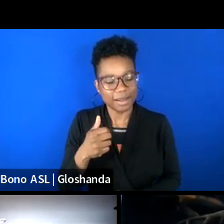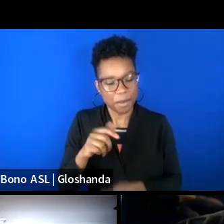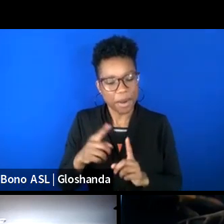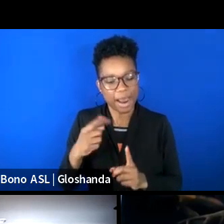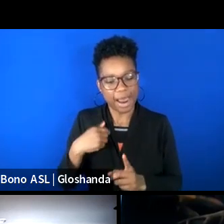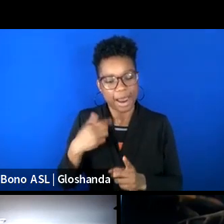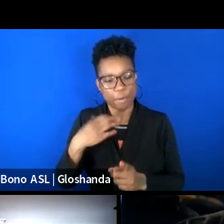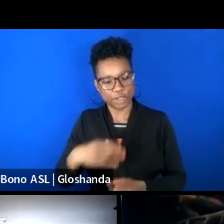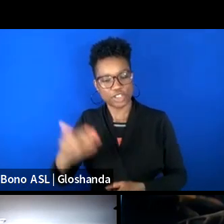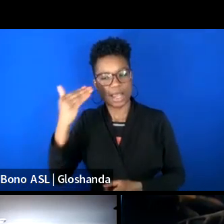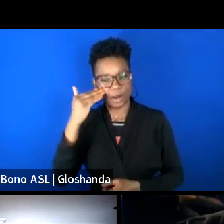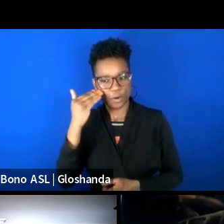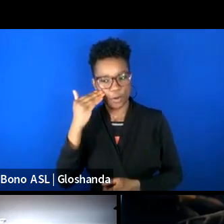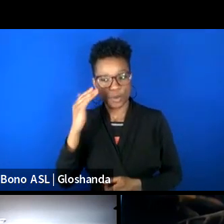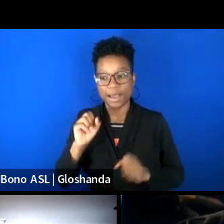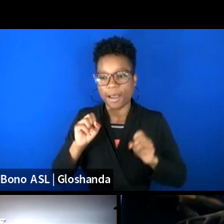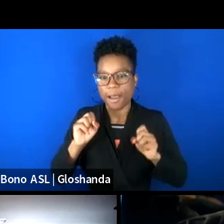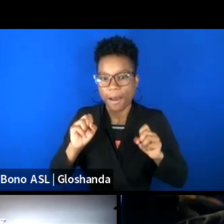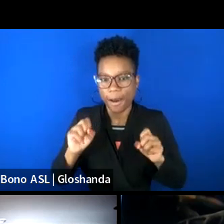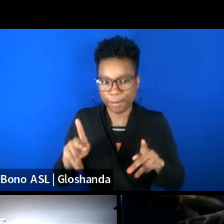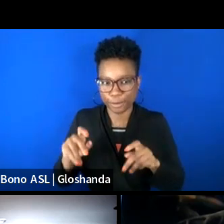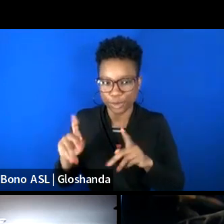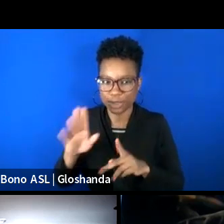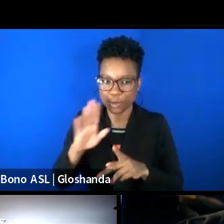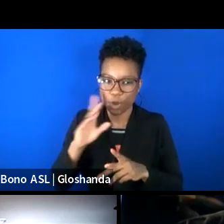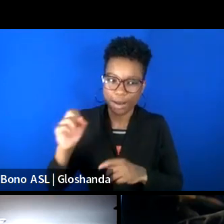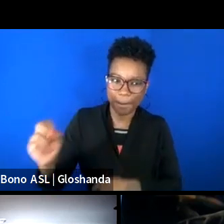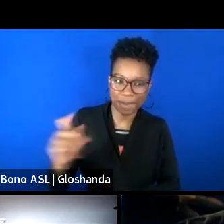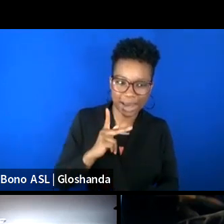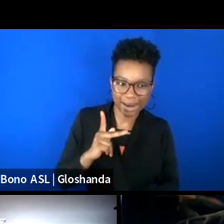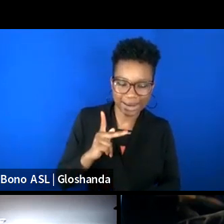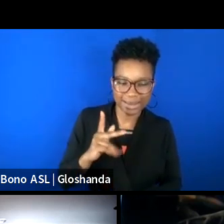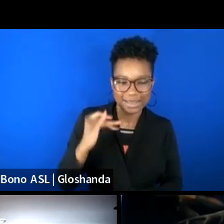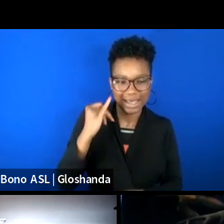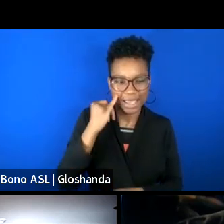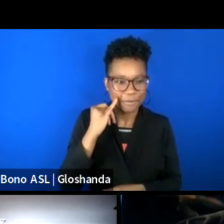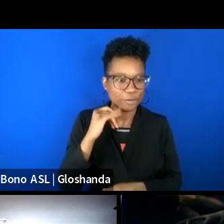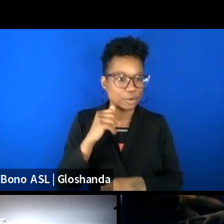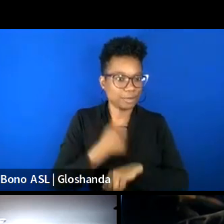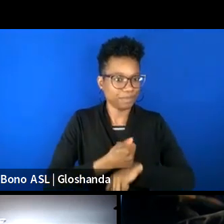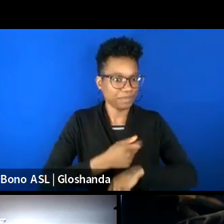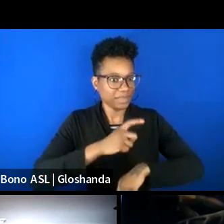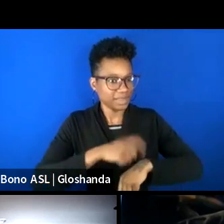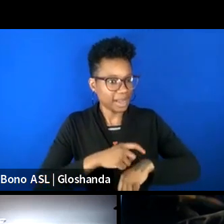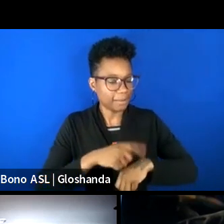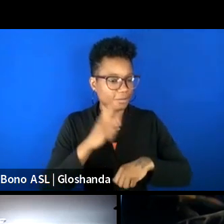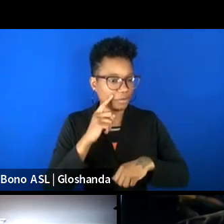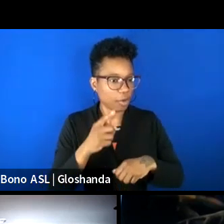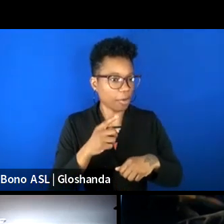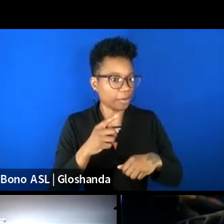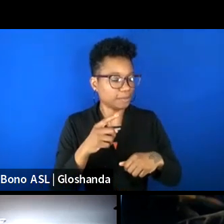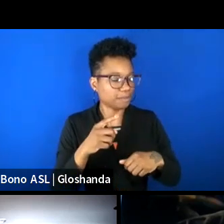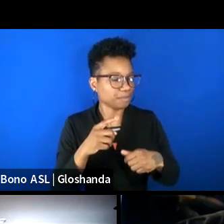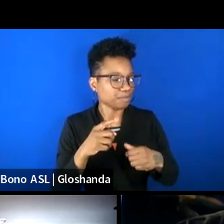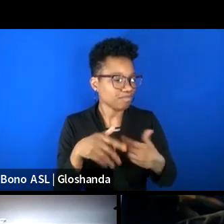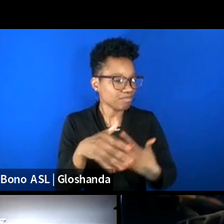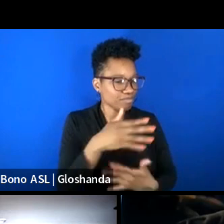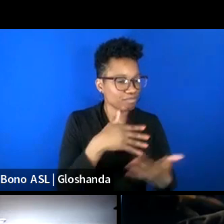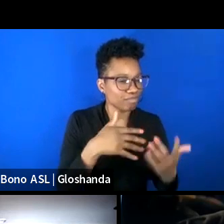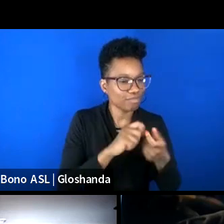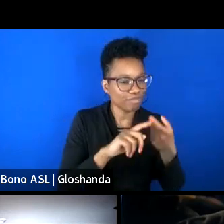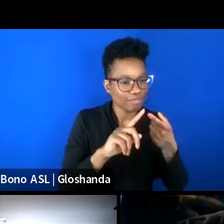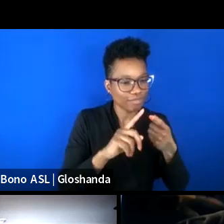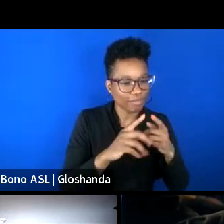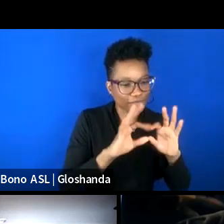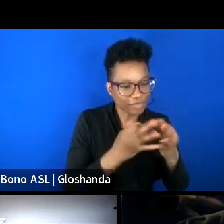opportunities will come back. Mm-hmm. And so if you set aside time to spend with your family, or if you set aside time to,